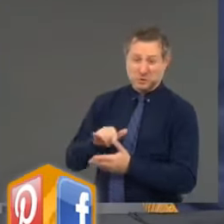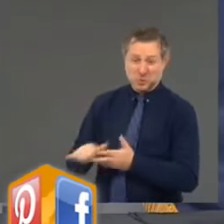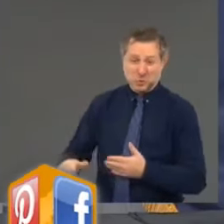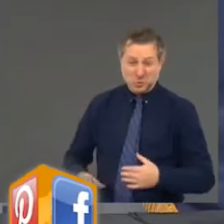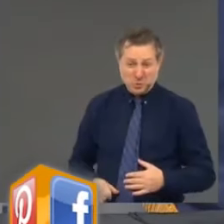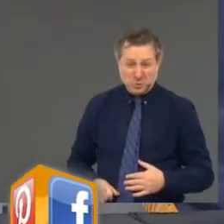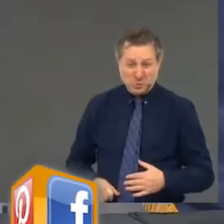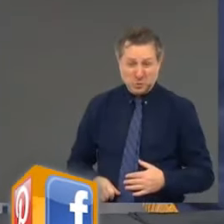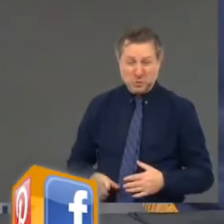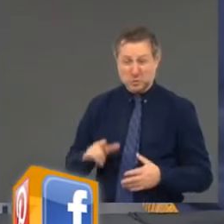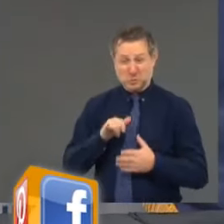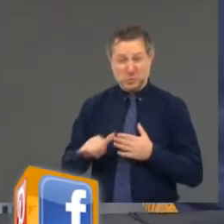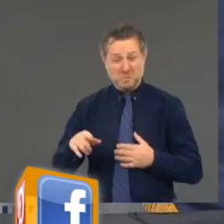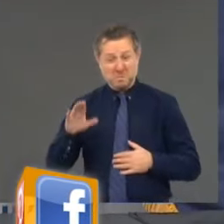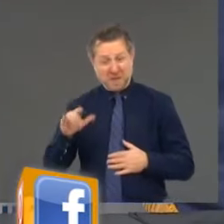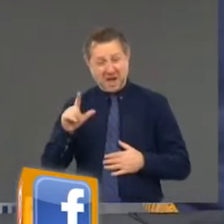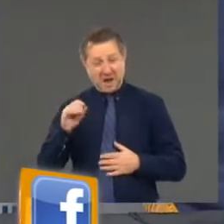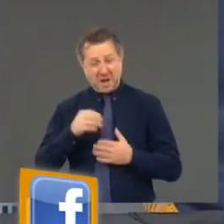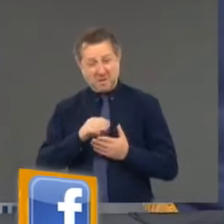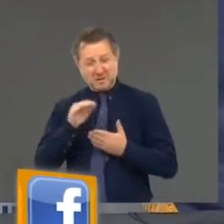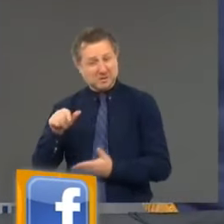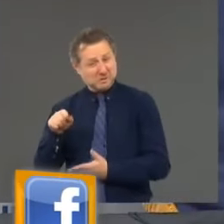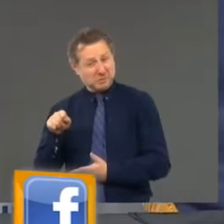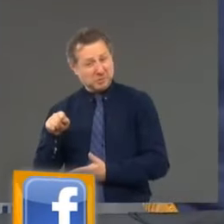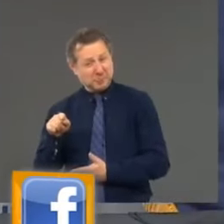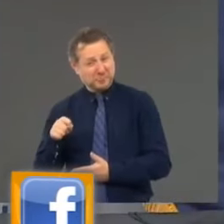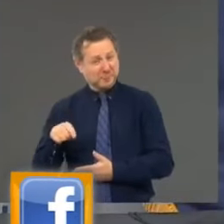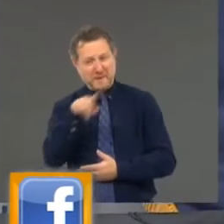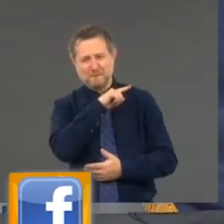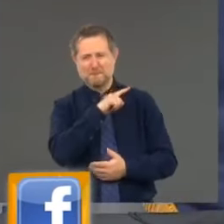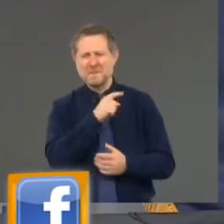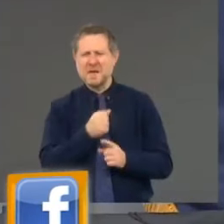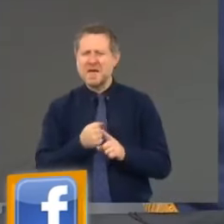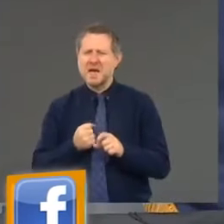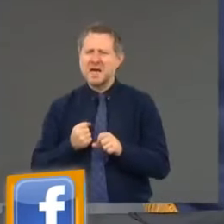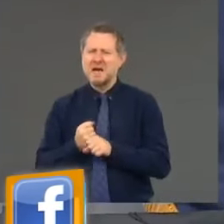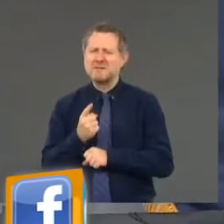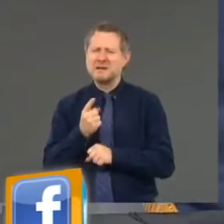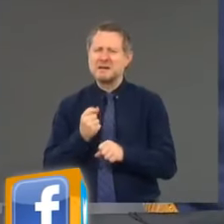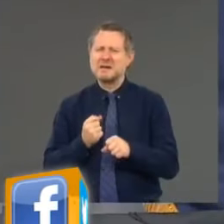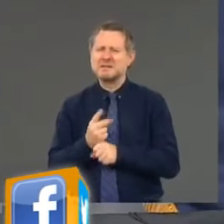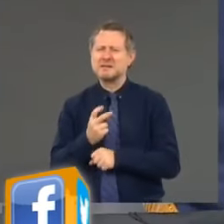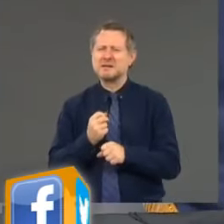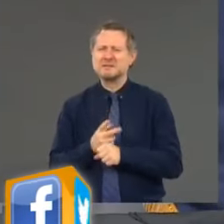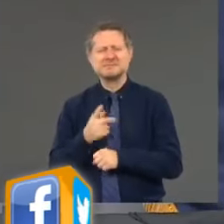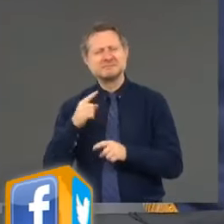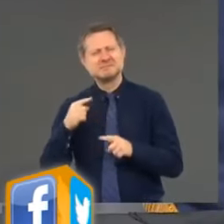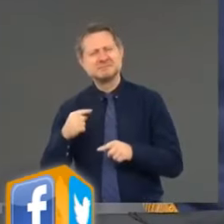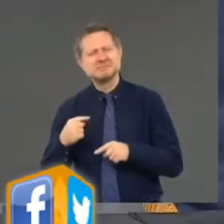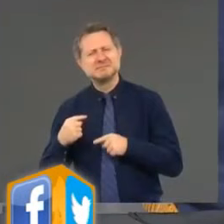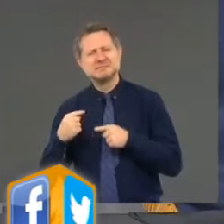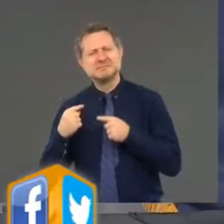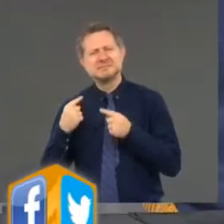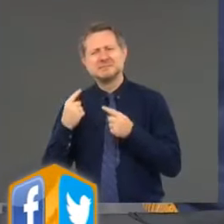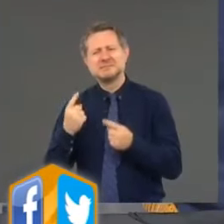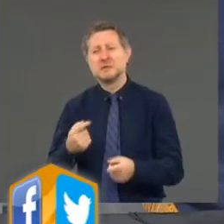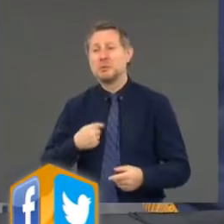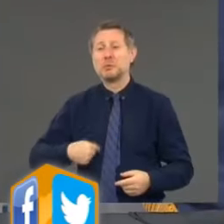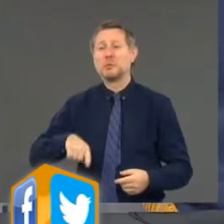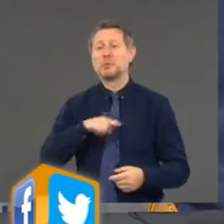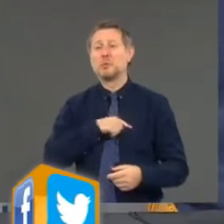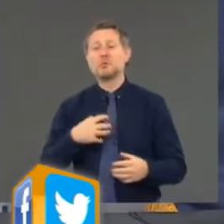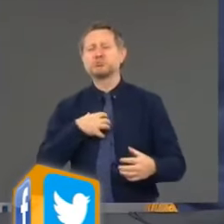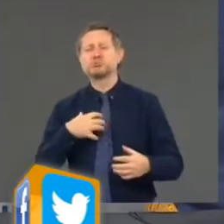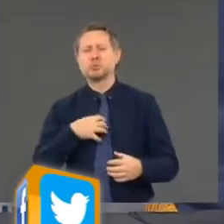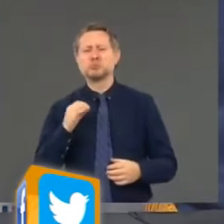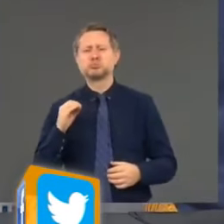bails out them every year without saying a word.